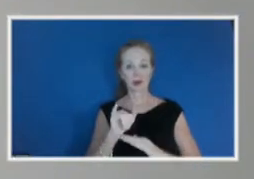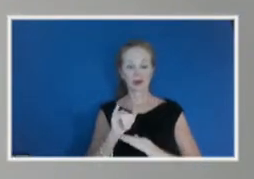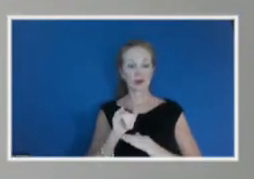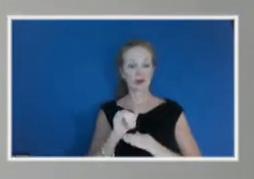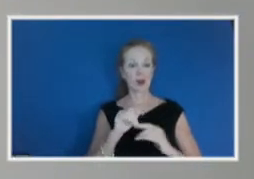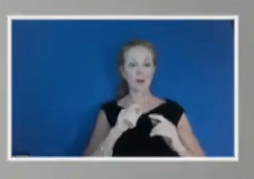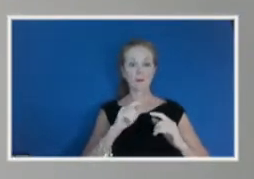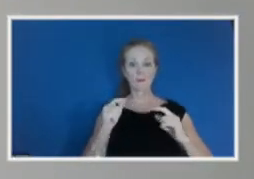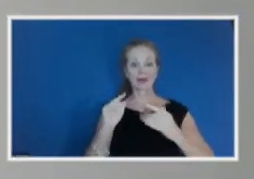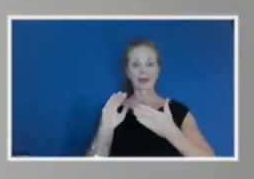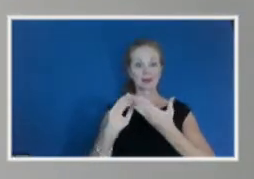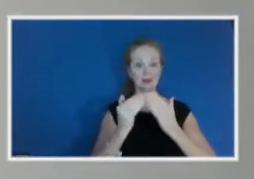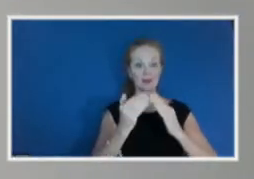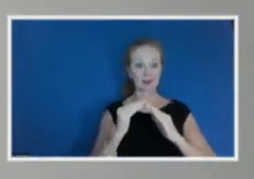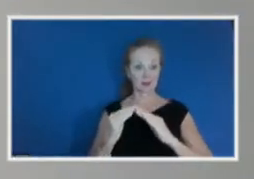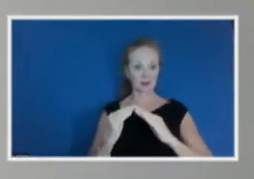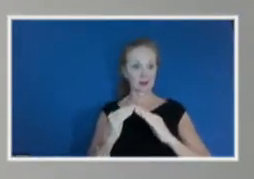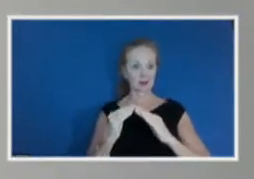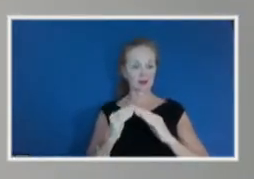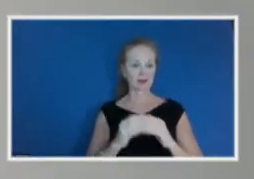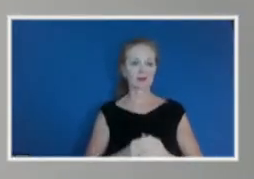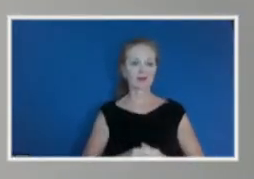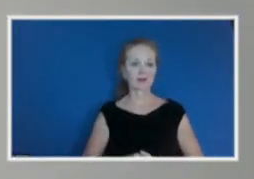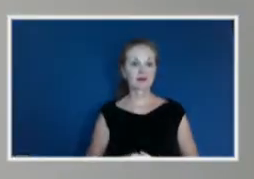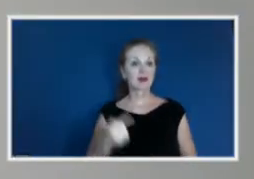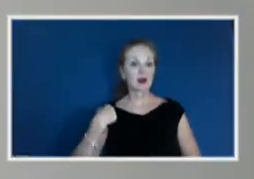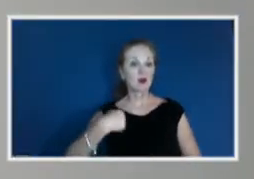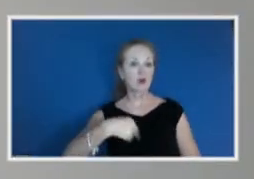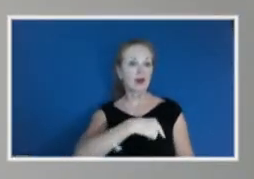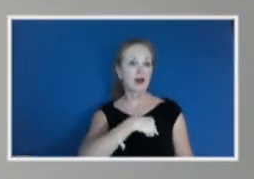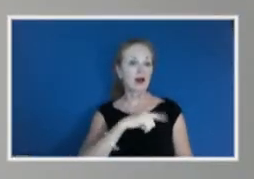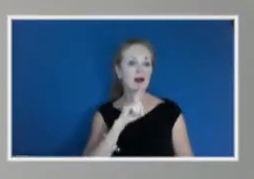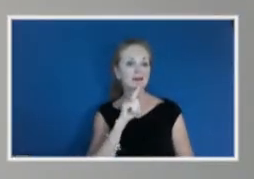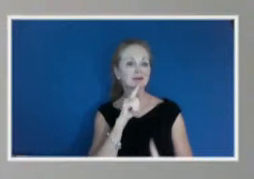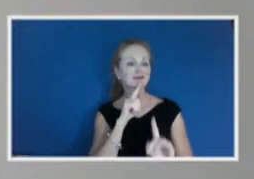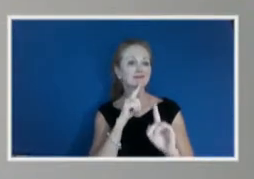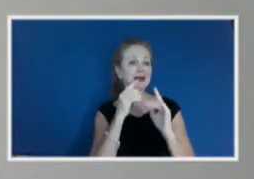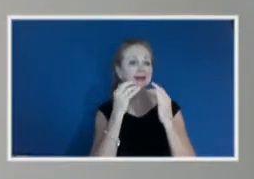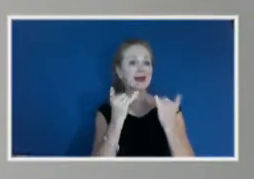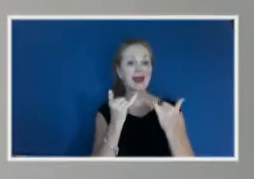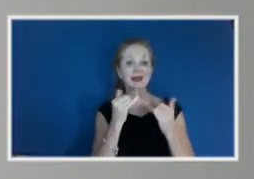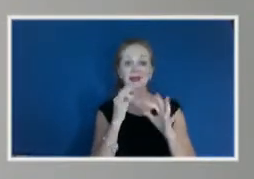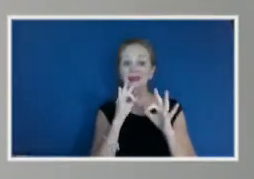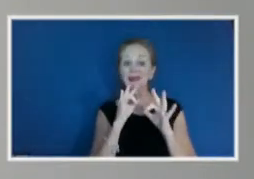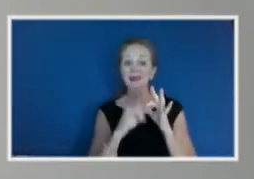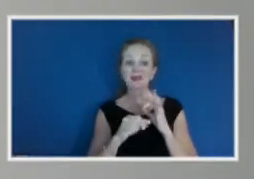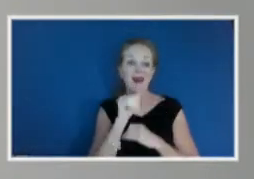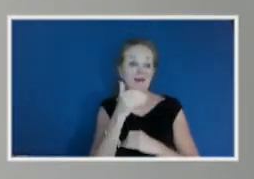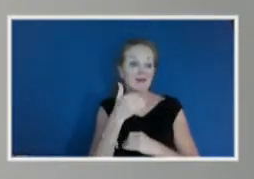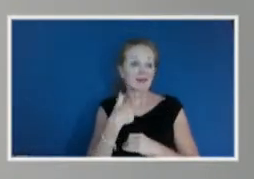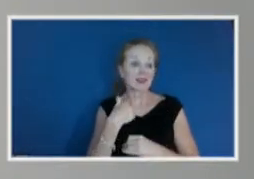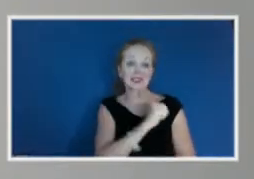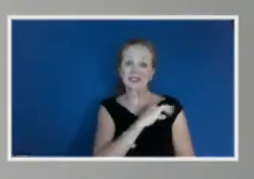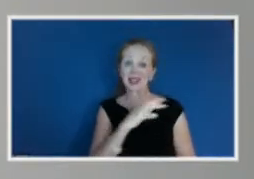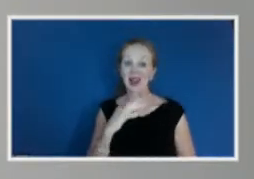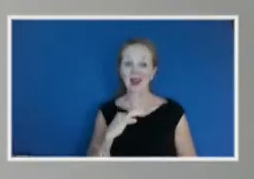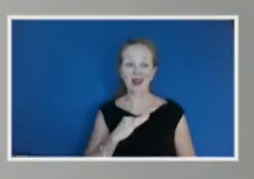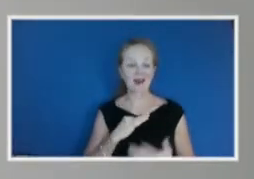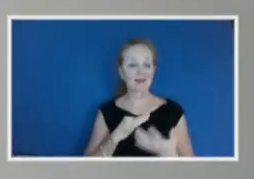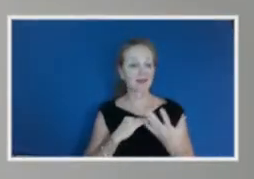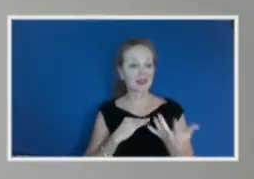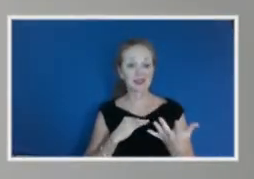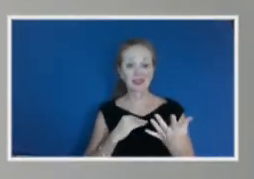city, and we are at a point to where I simply don't have the staffing to have people to